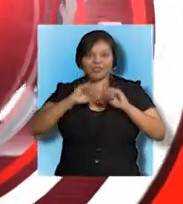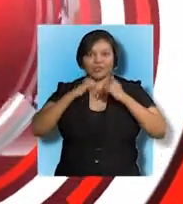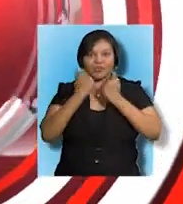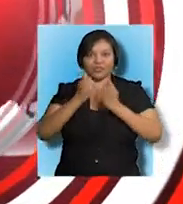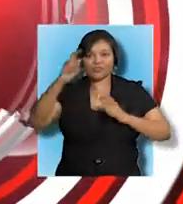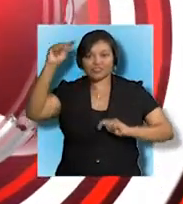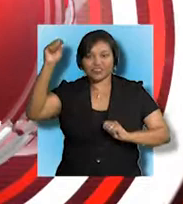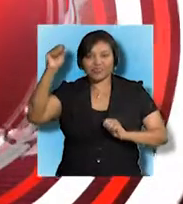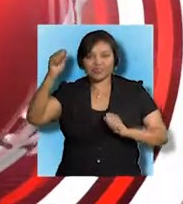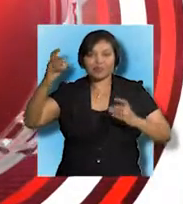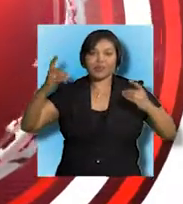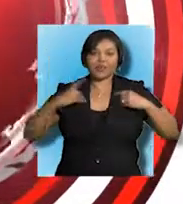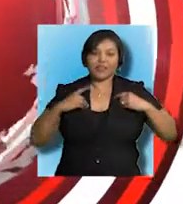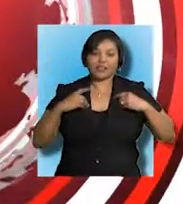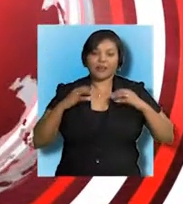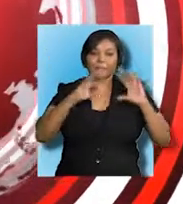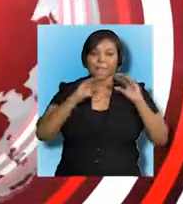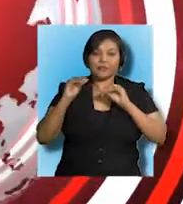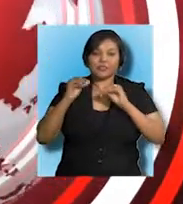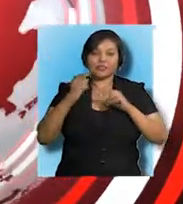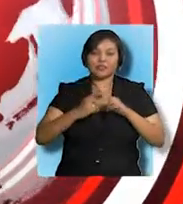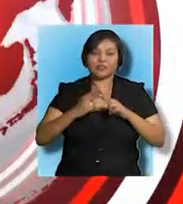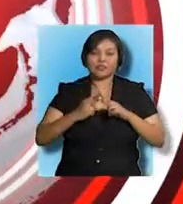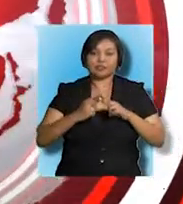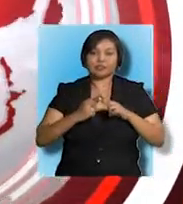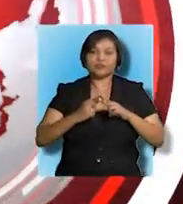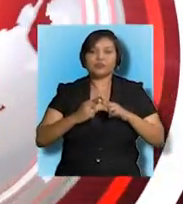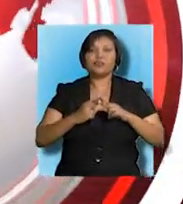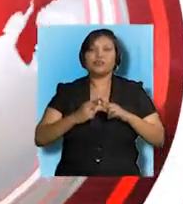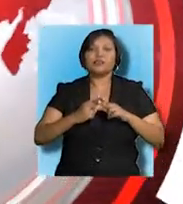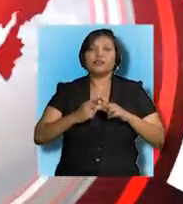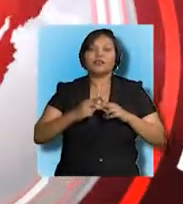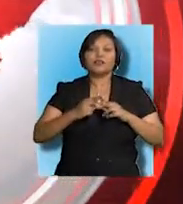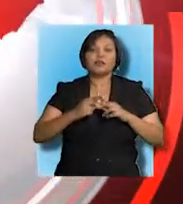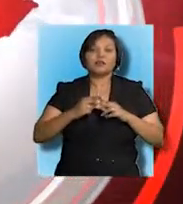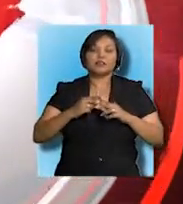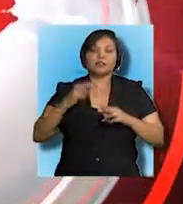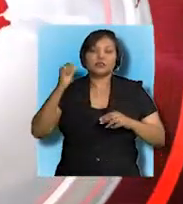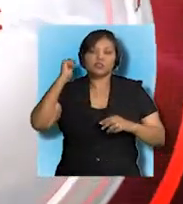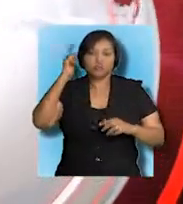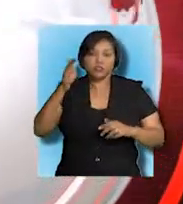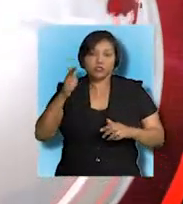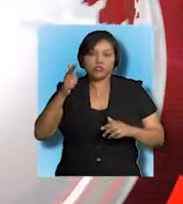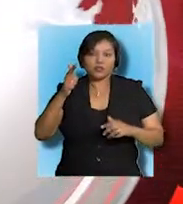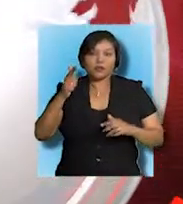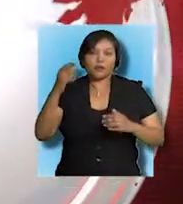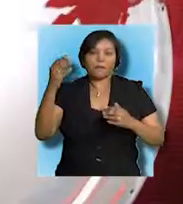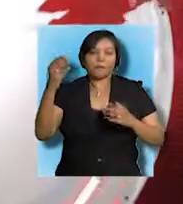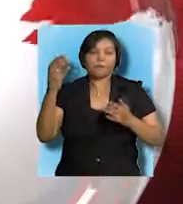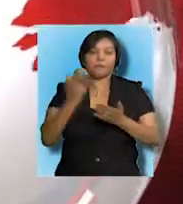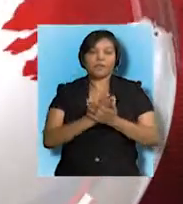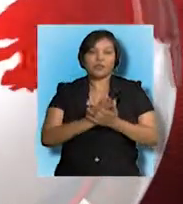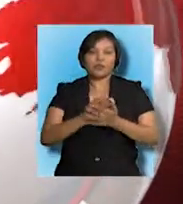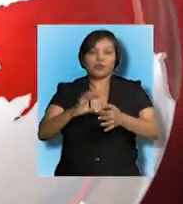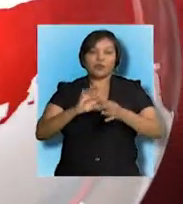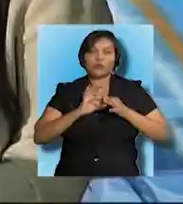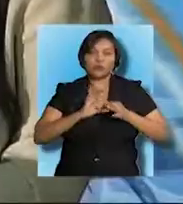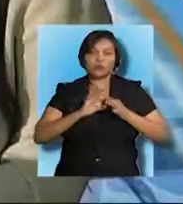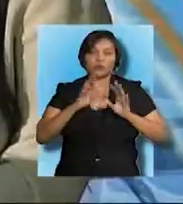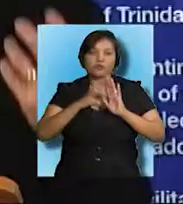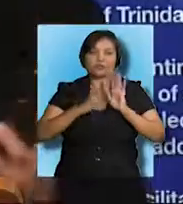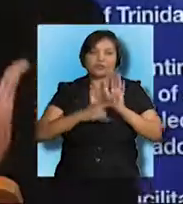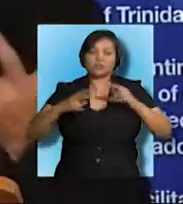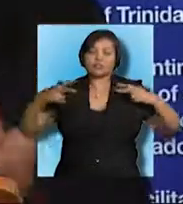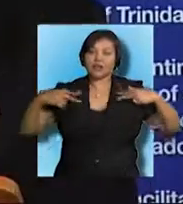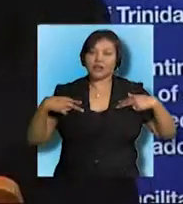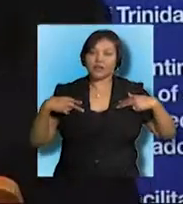and Tobago held the Open Forum seminar entitled, "Should Media Ownership Be Regulated?" This